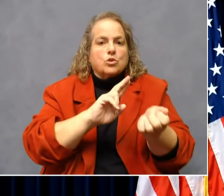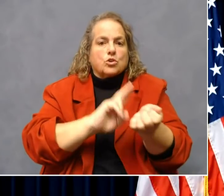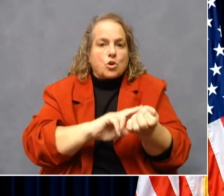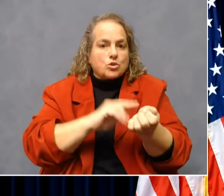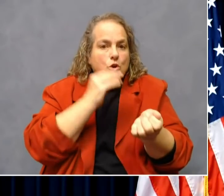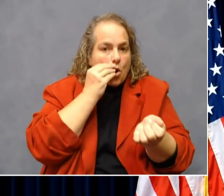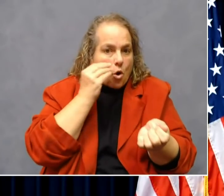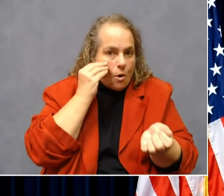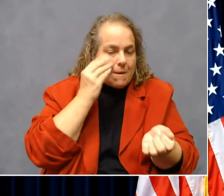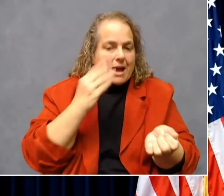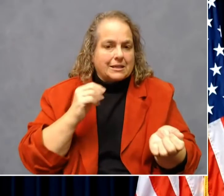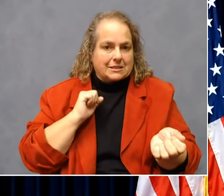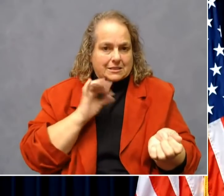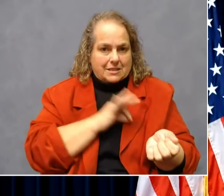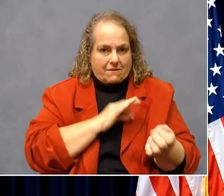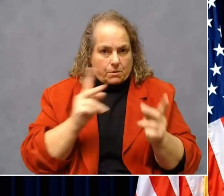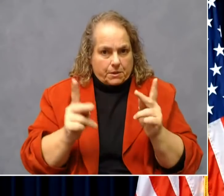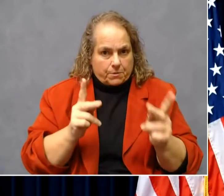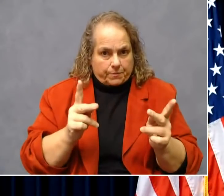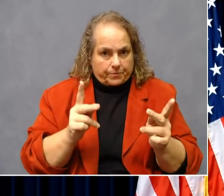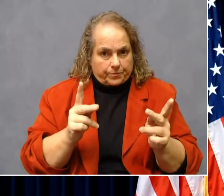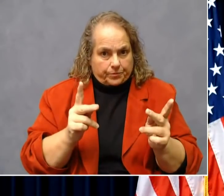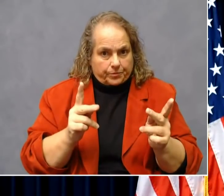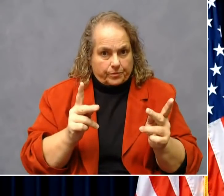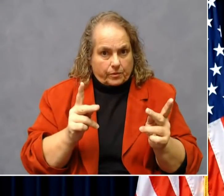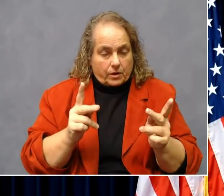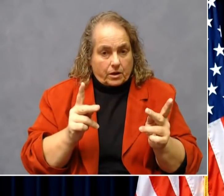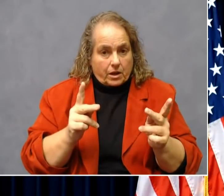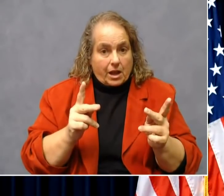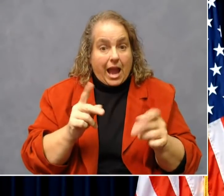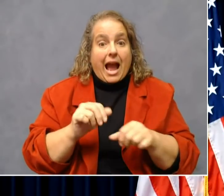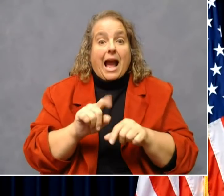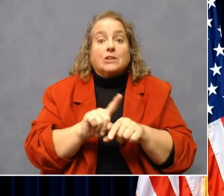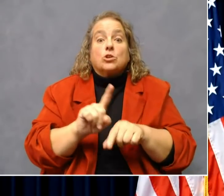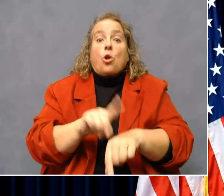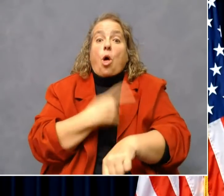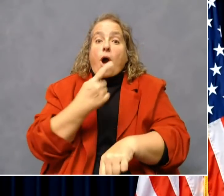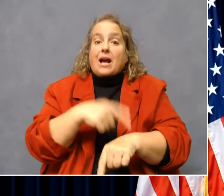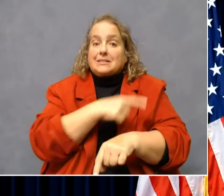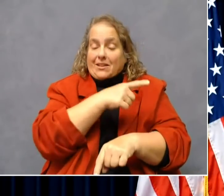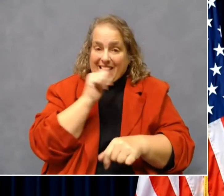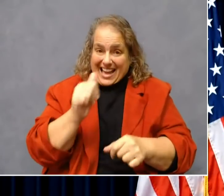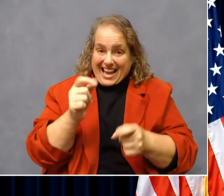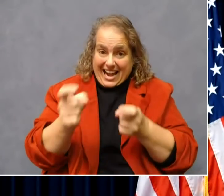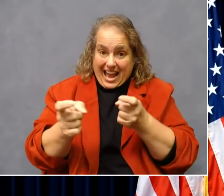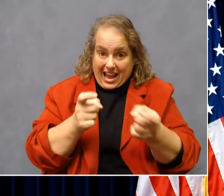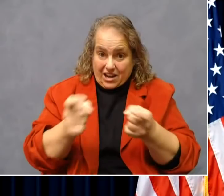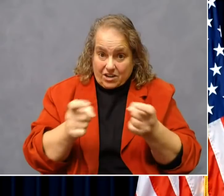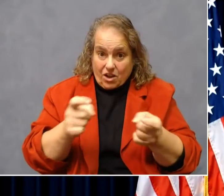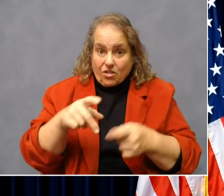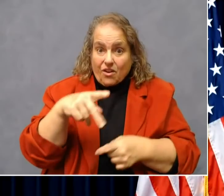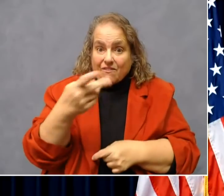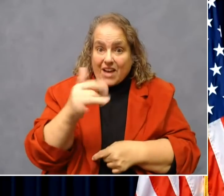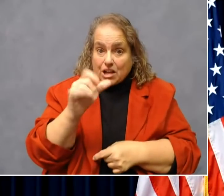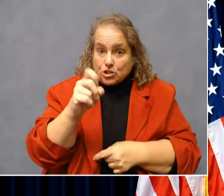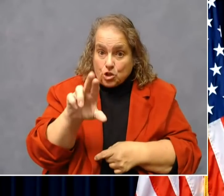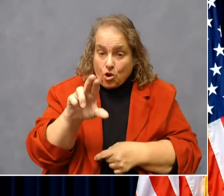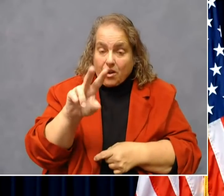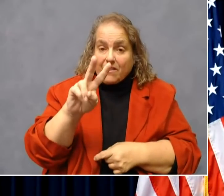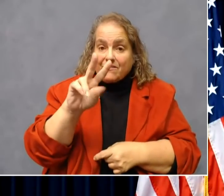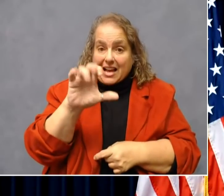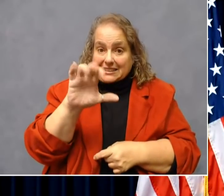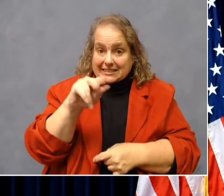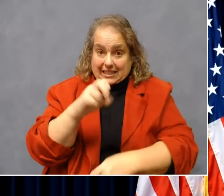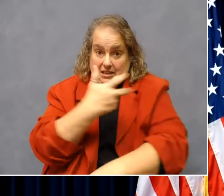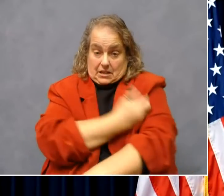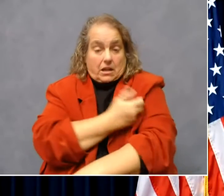staff. Provided that they can handle the Pfizer vaccine, Walgreens and CVS would handle this program